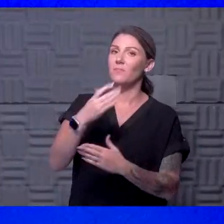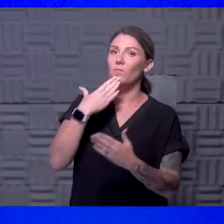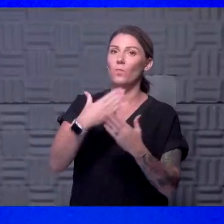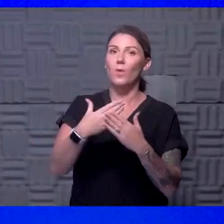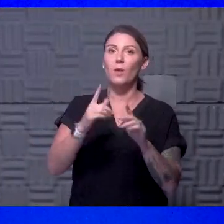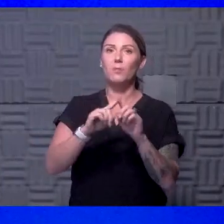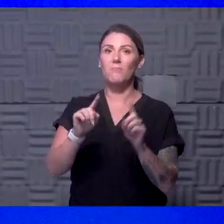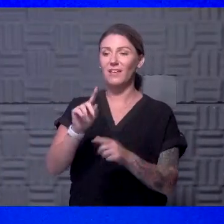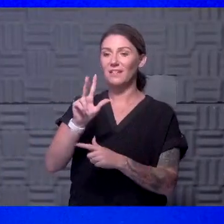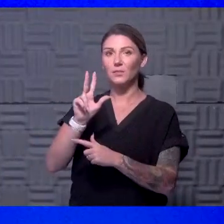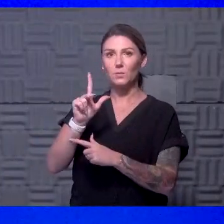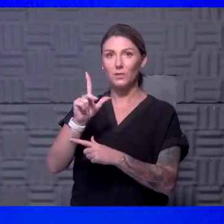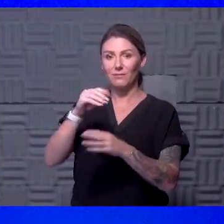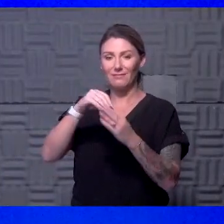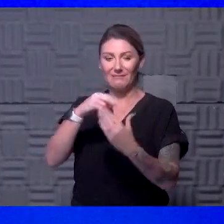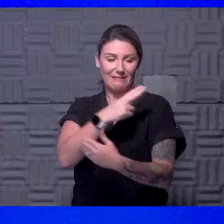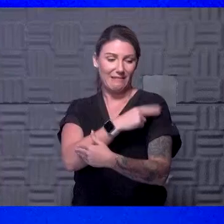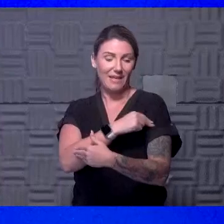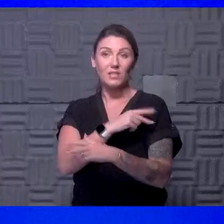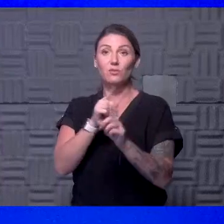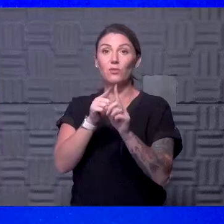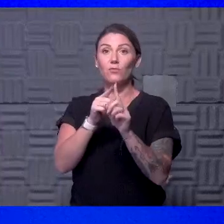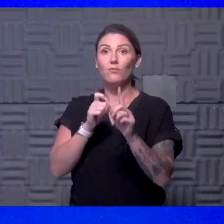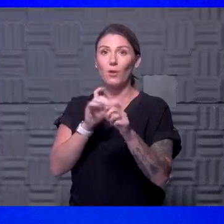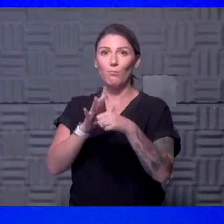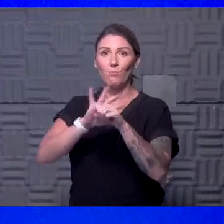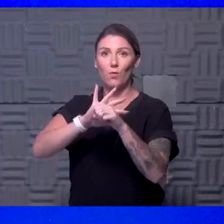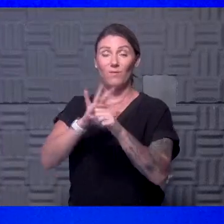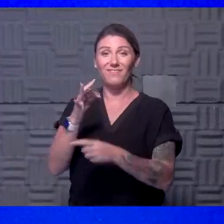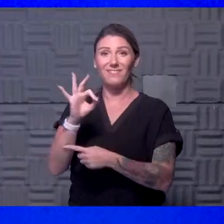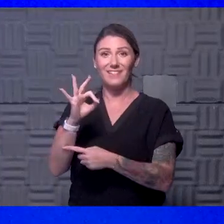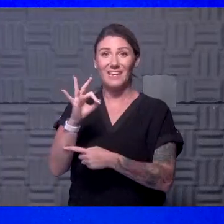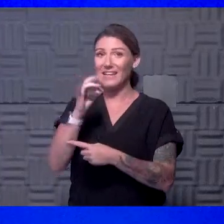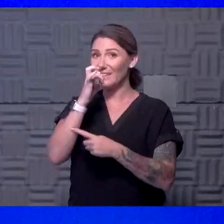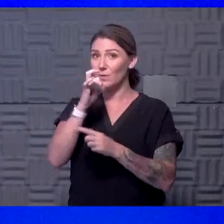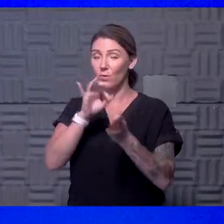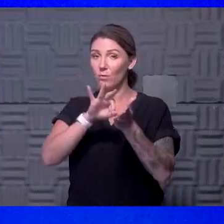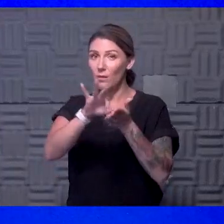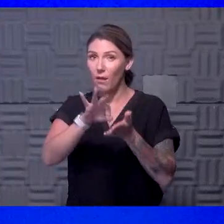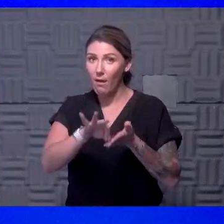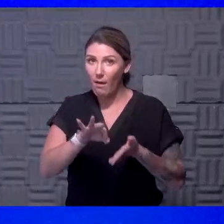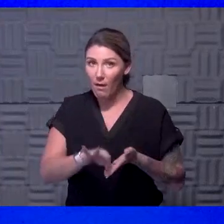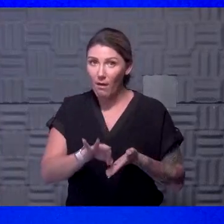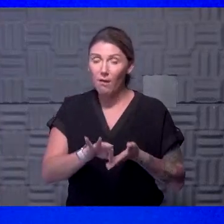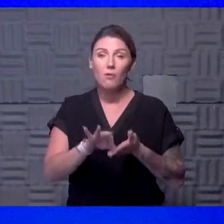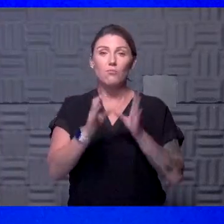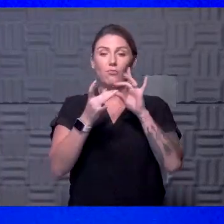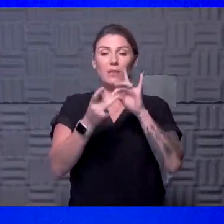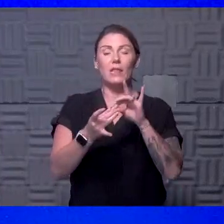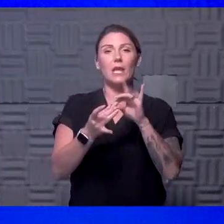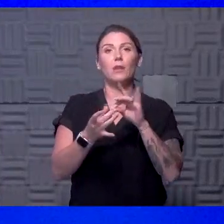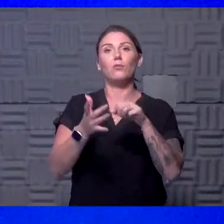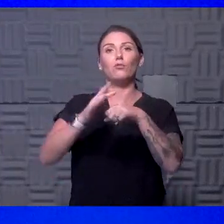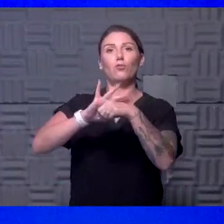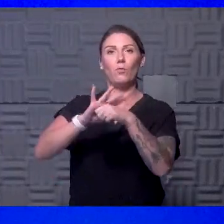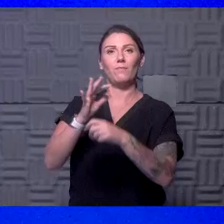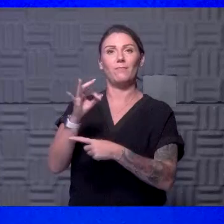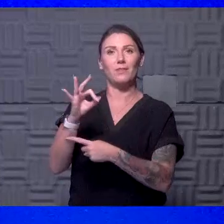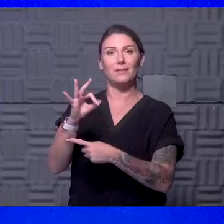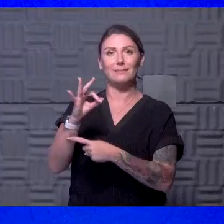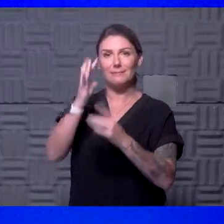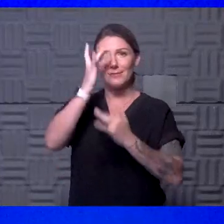have 23 in the hospital still from COVID that we don't count acutely as COVID disease because they have met the